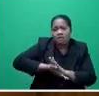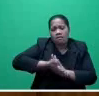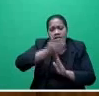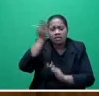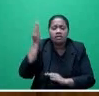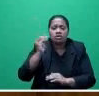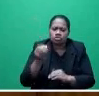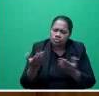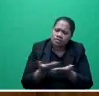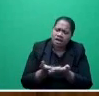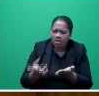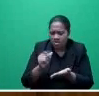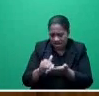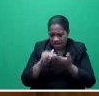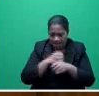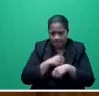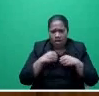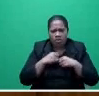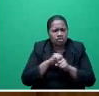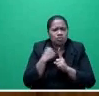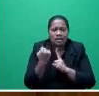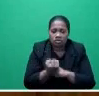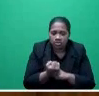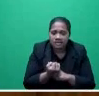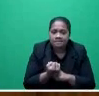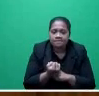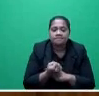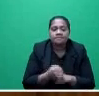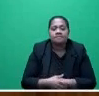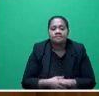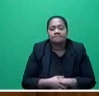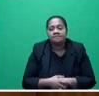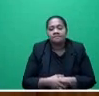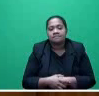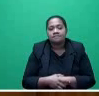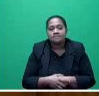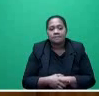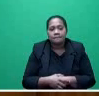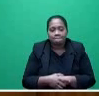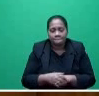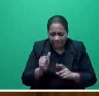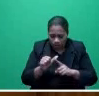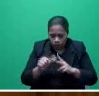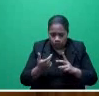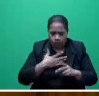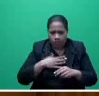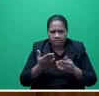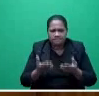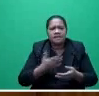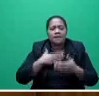helped our current situation, which has already been ruined by COVID-19? I would also like to place on record